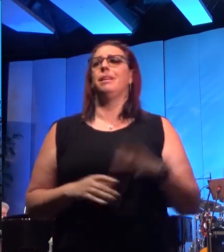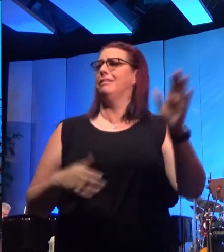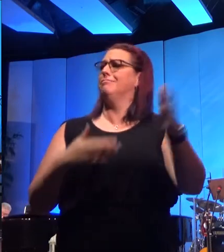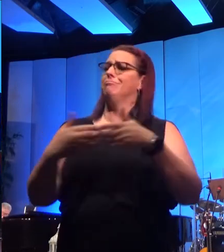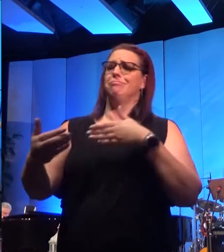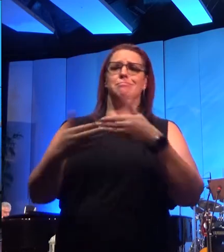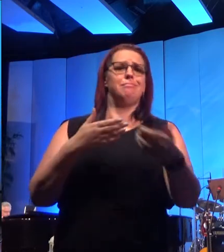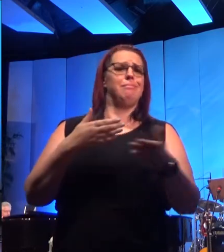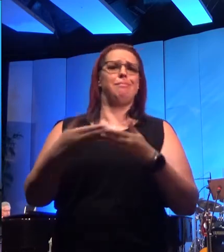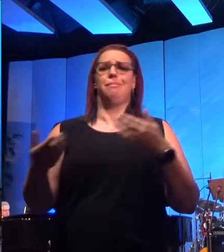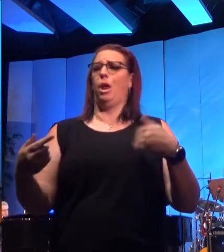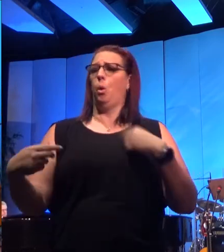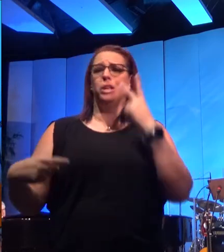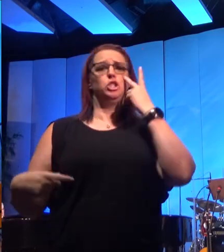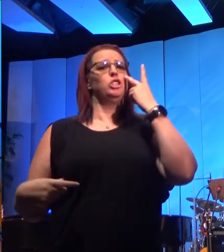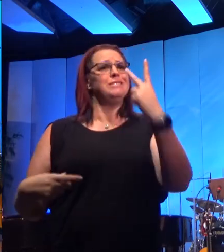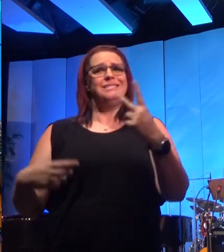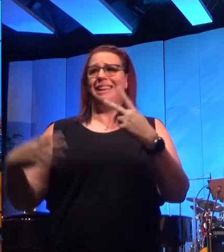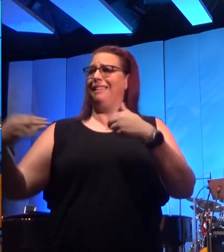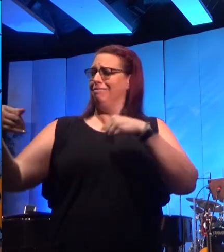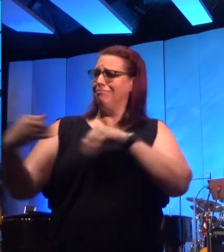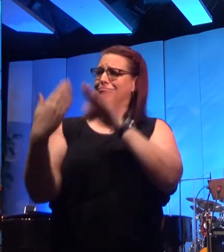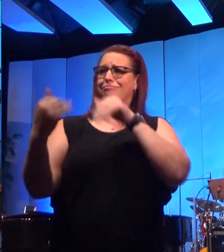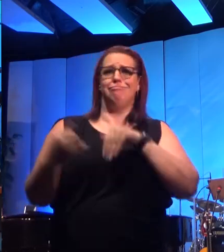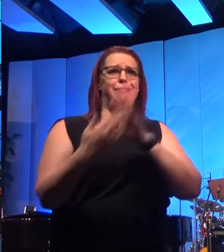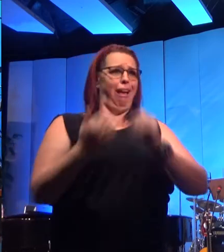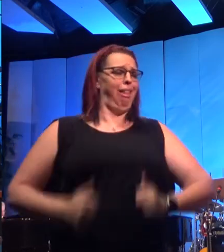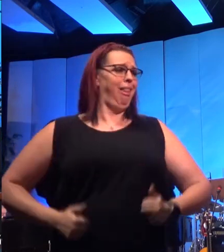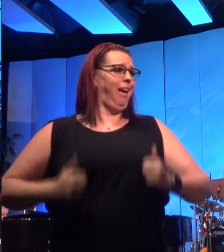Whatever it is you may be going through,